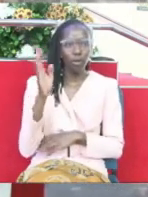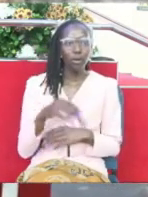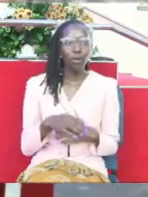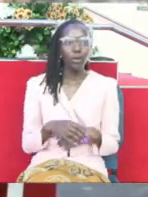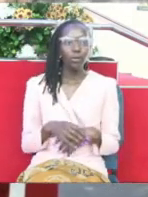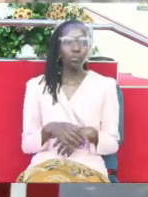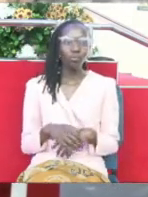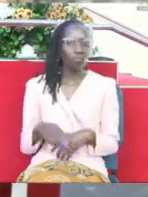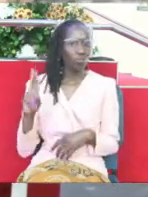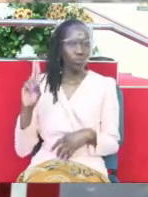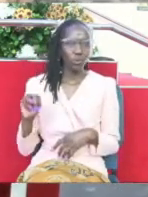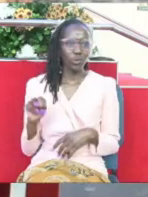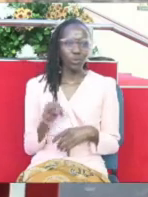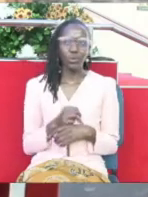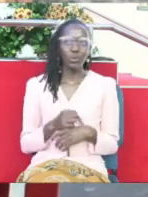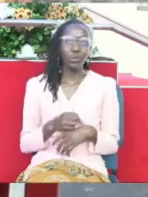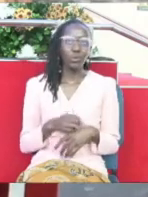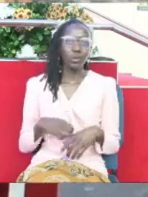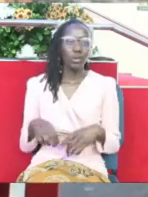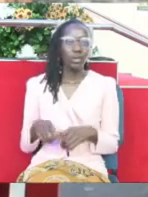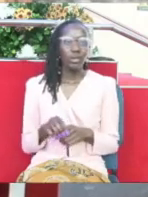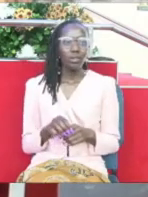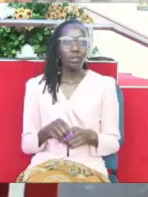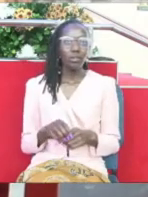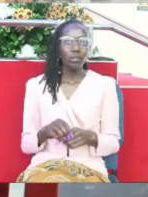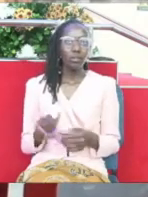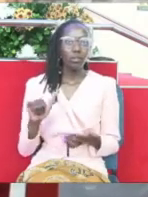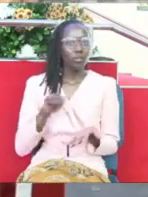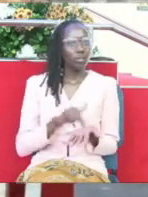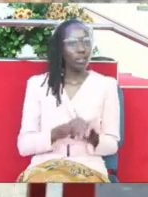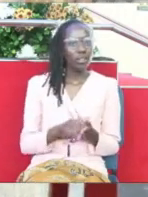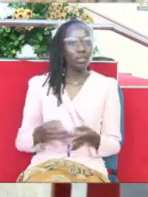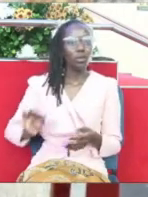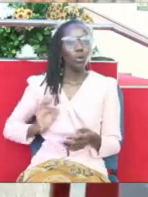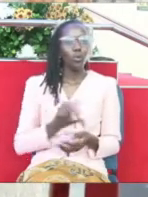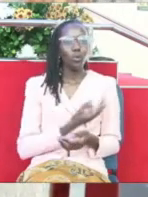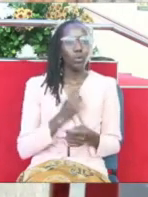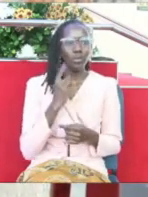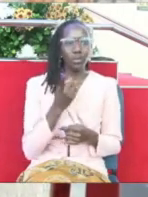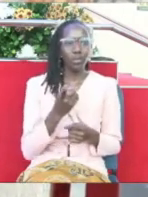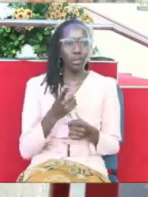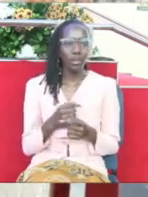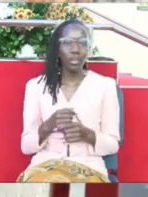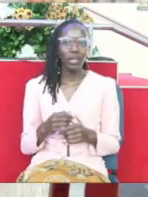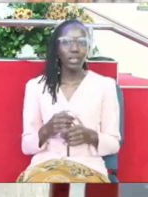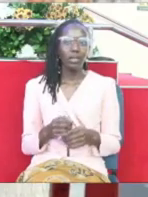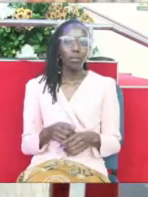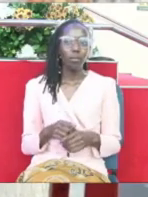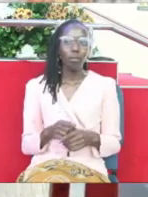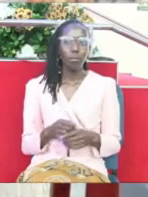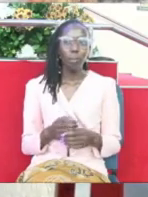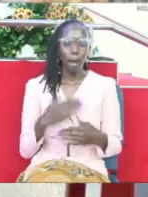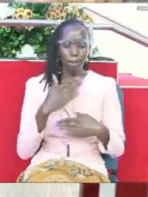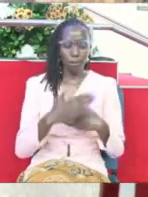asifiwe when we are in a crowd like this. Si kuingiliana tu kwa Bwana asifiwe tukiwa kwenye umati. umati kama huu. Because when we are looking at this particular word,